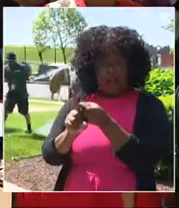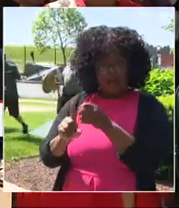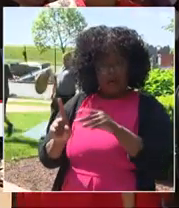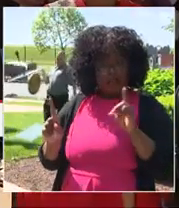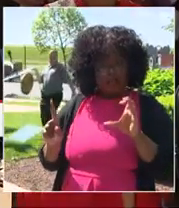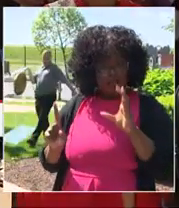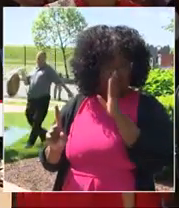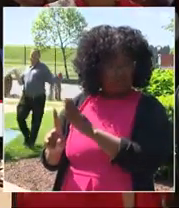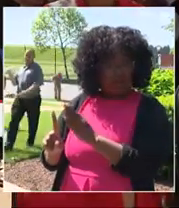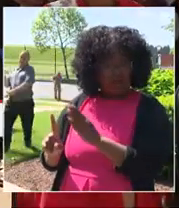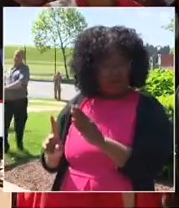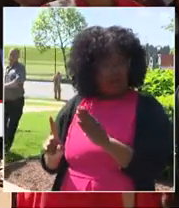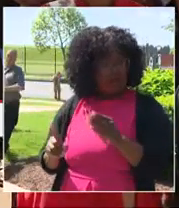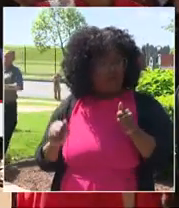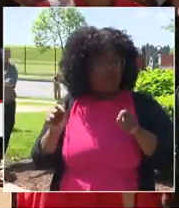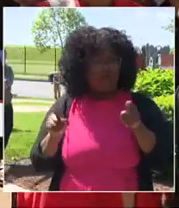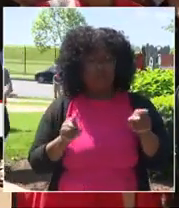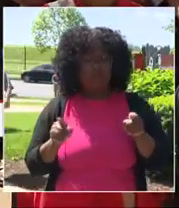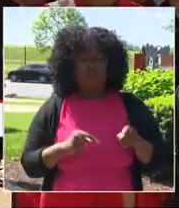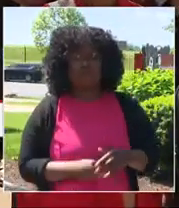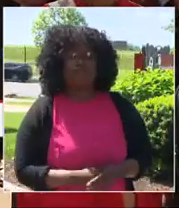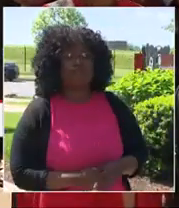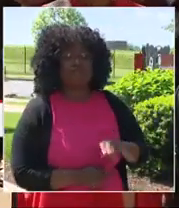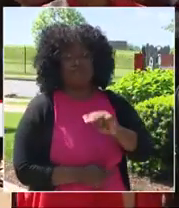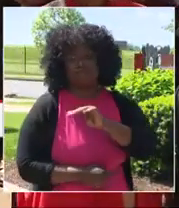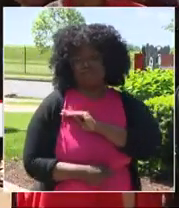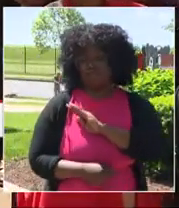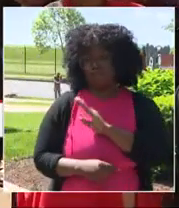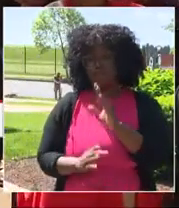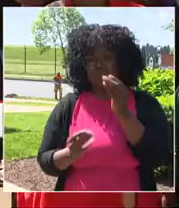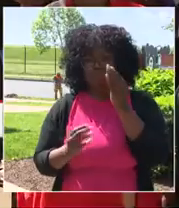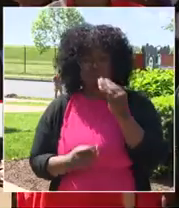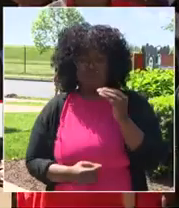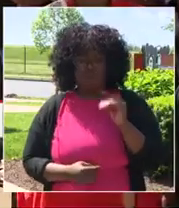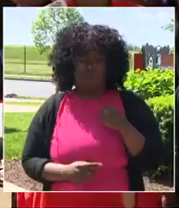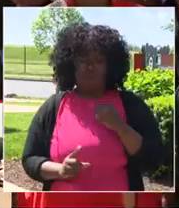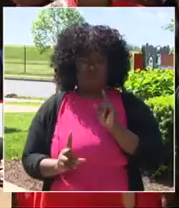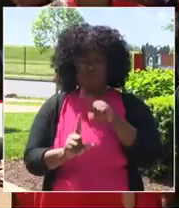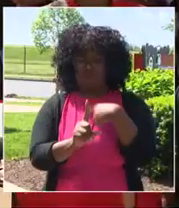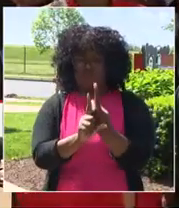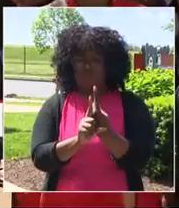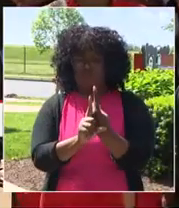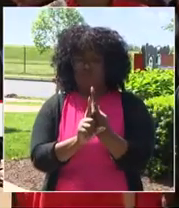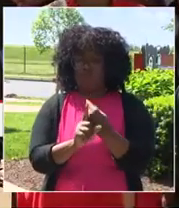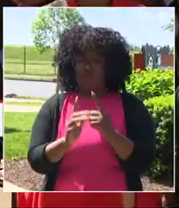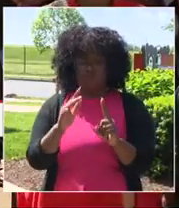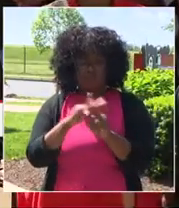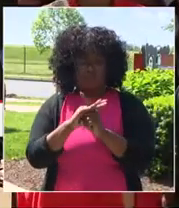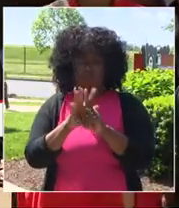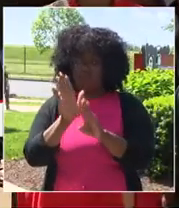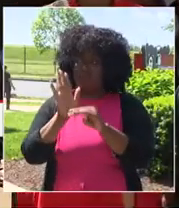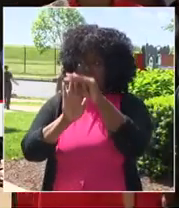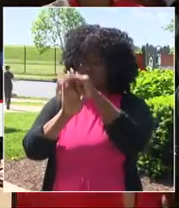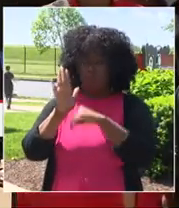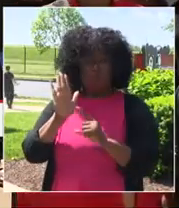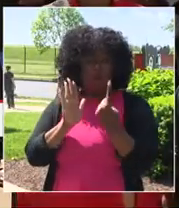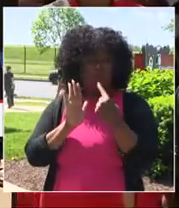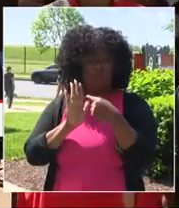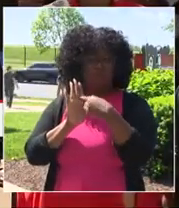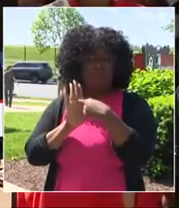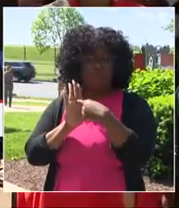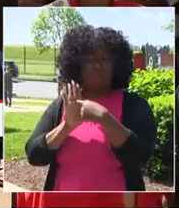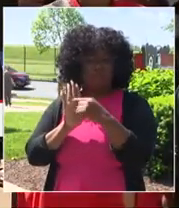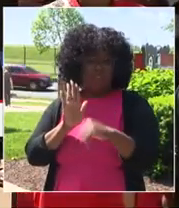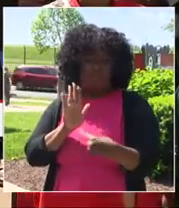Well, we're the only one that appeared on a list that would change